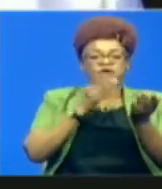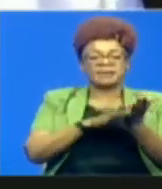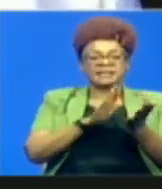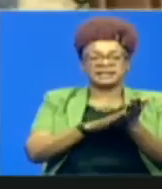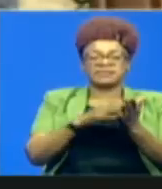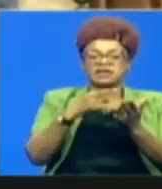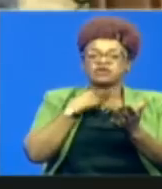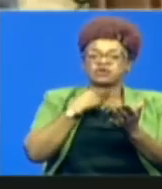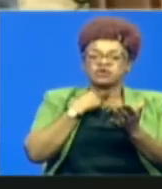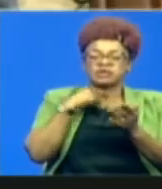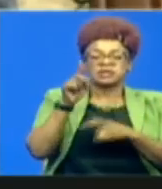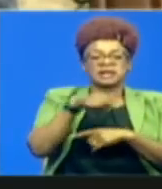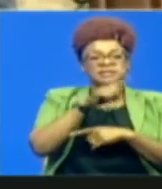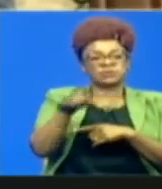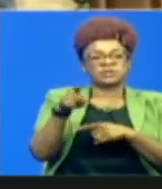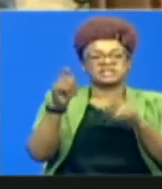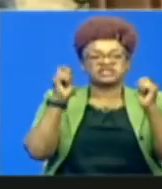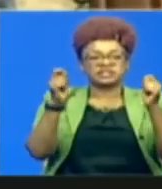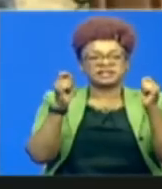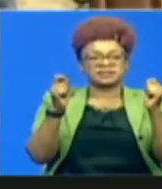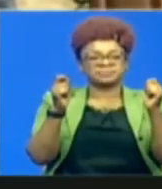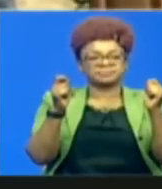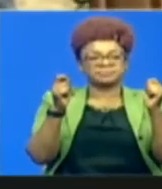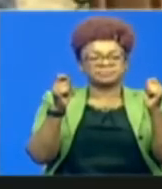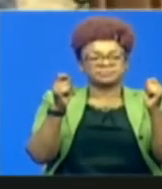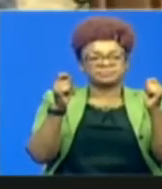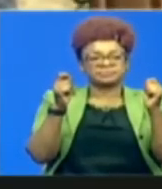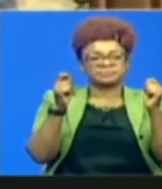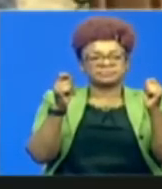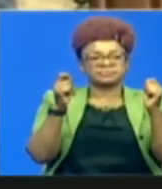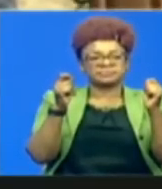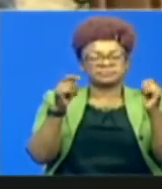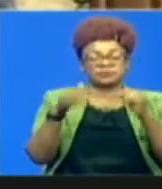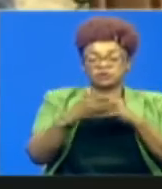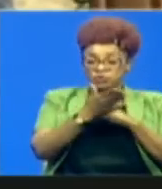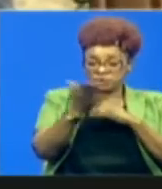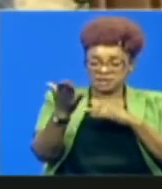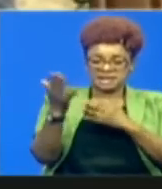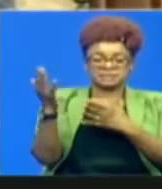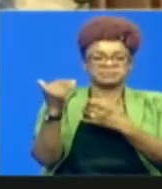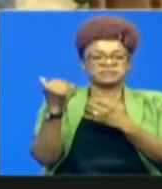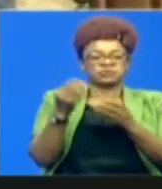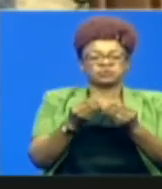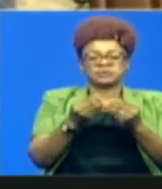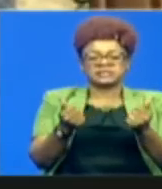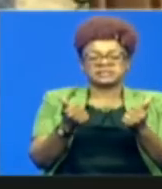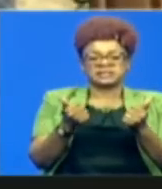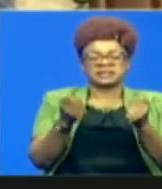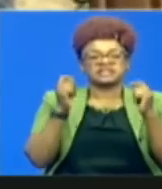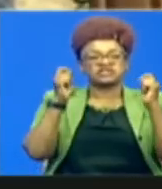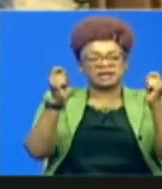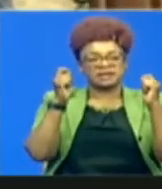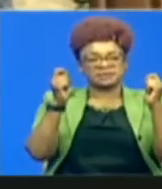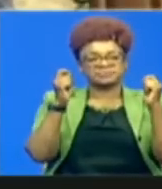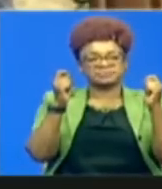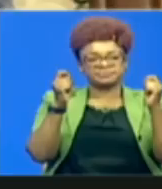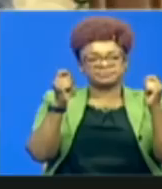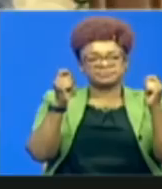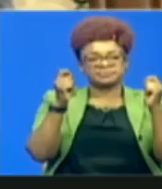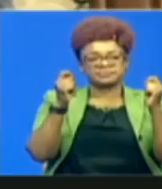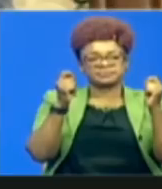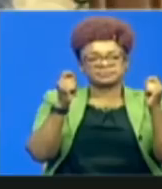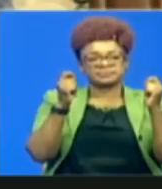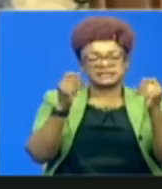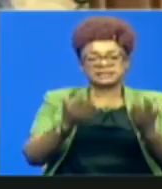calls off the strike. You are expected to cease the industrial action and submit before